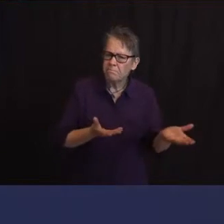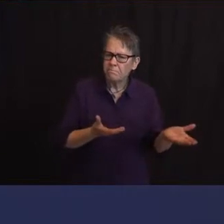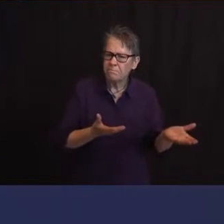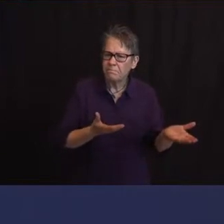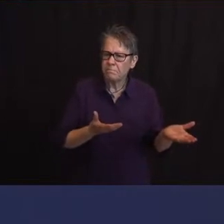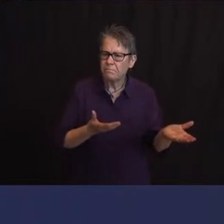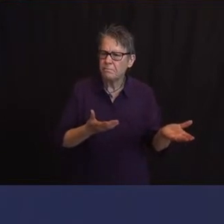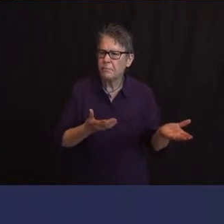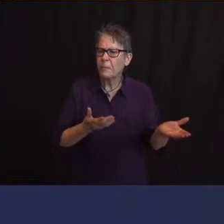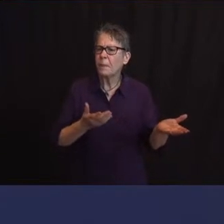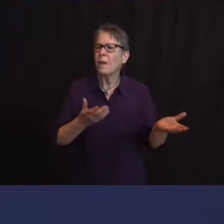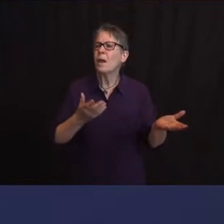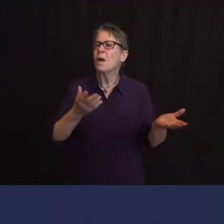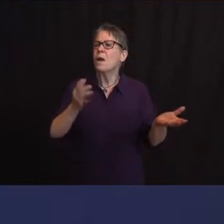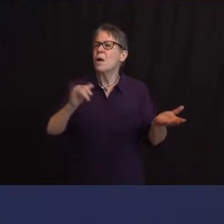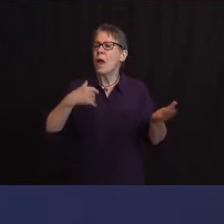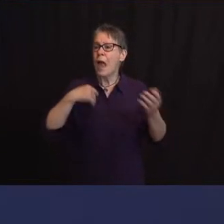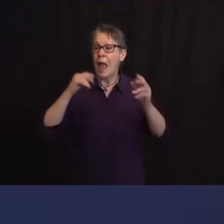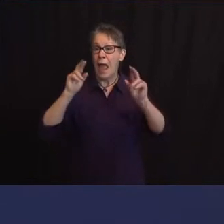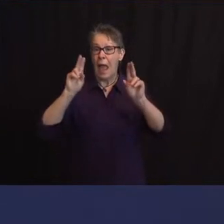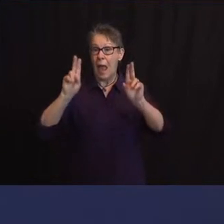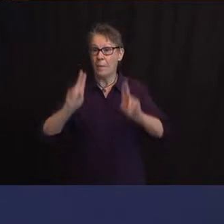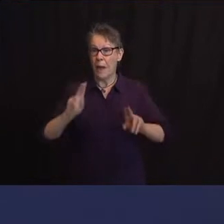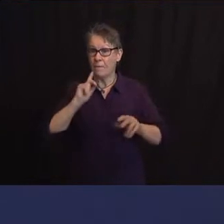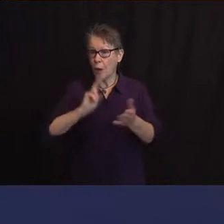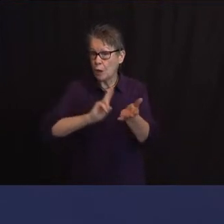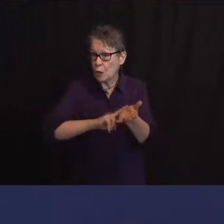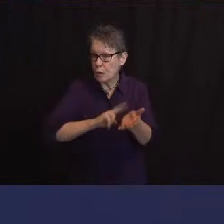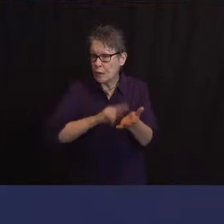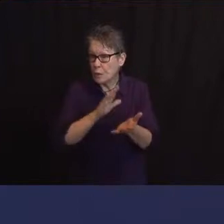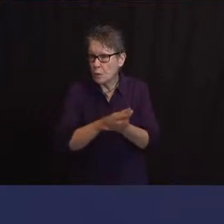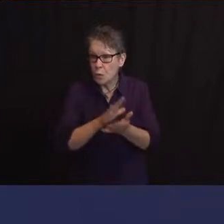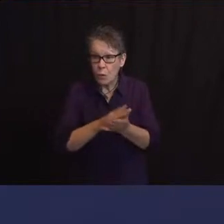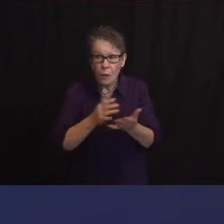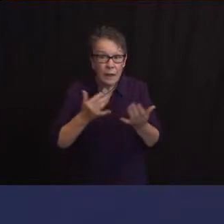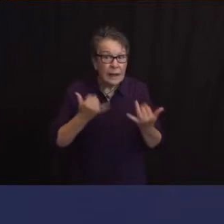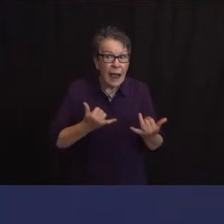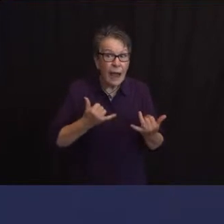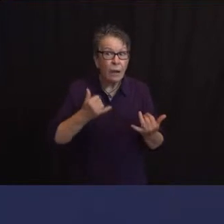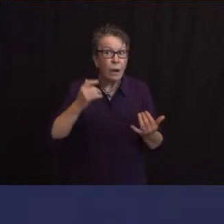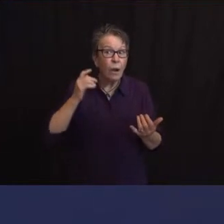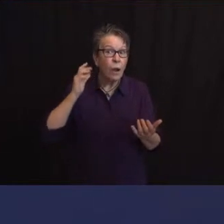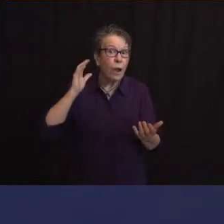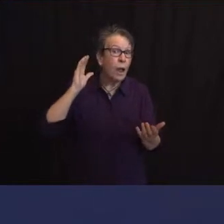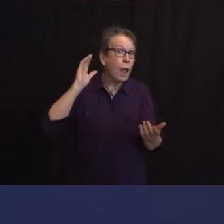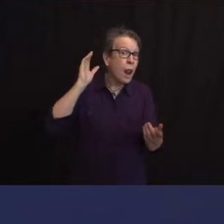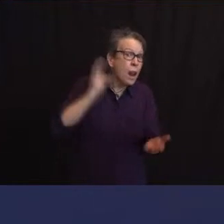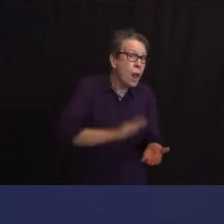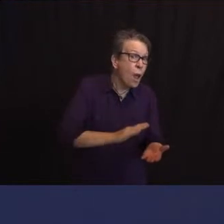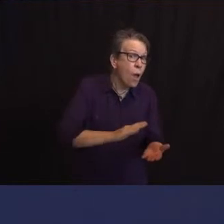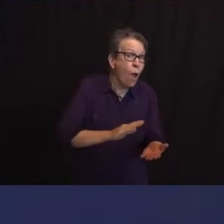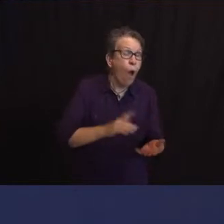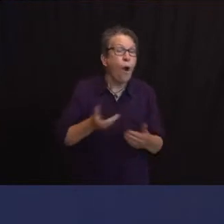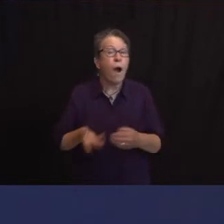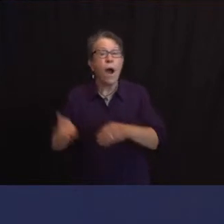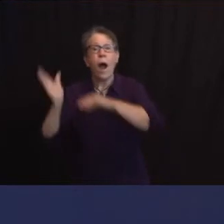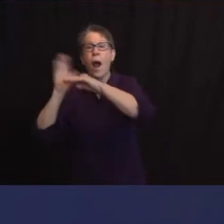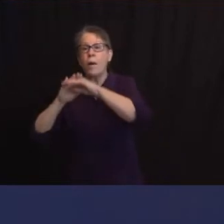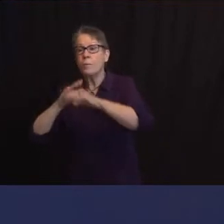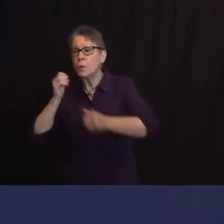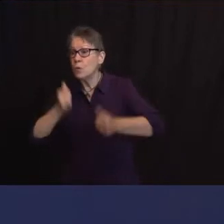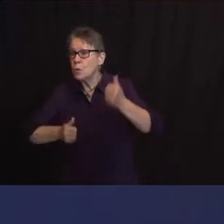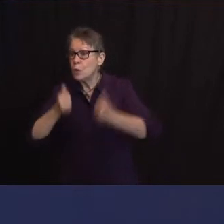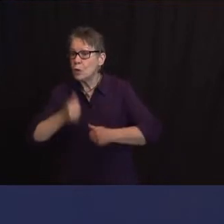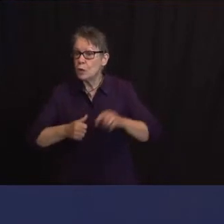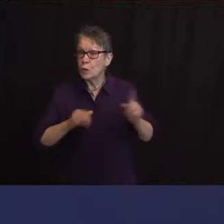to nursing schools look like right now. I think they're up. They're up? Yeah, they're definitely up. Interesting. Thank God, by the